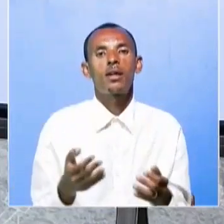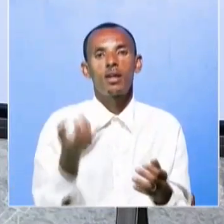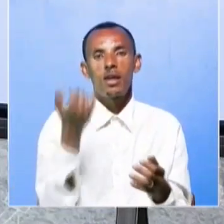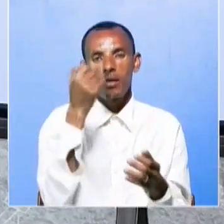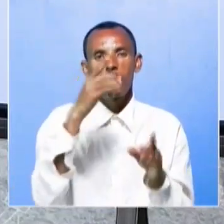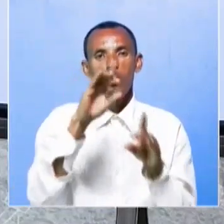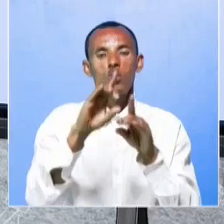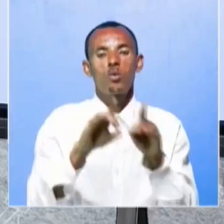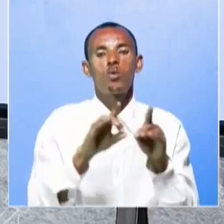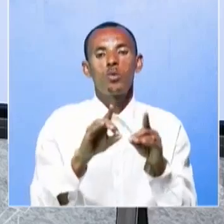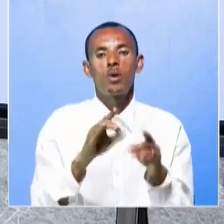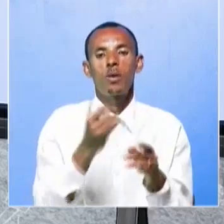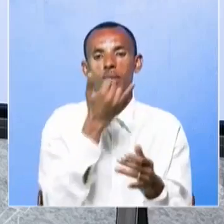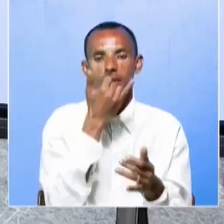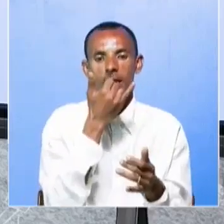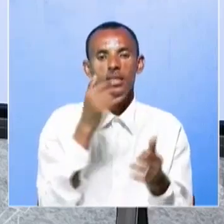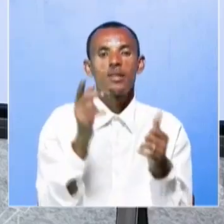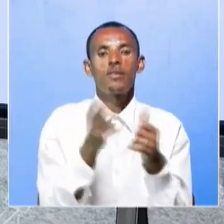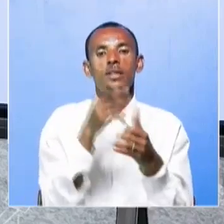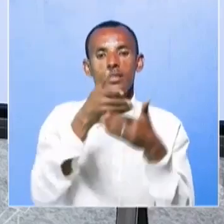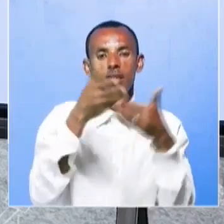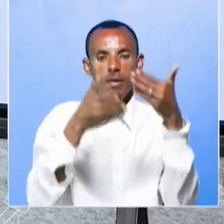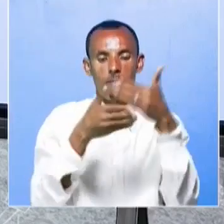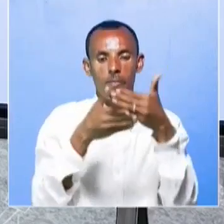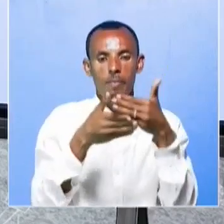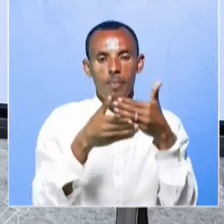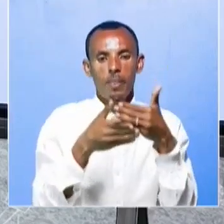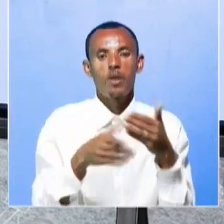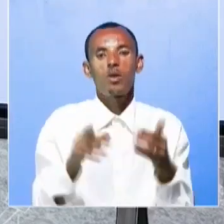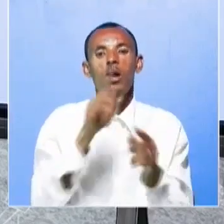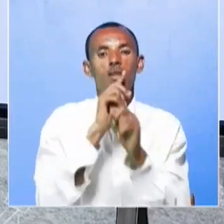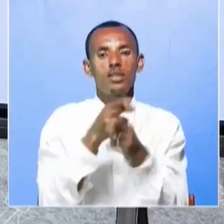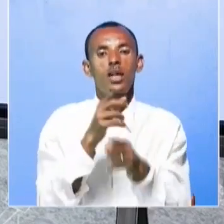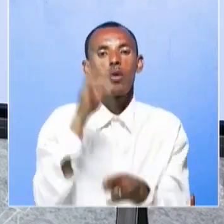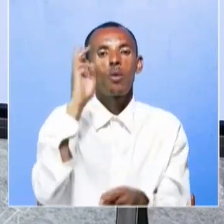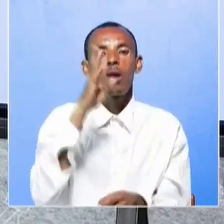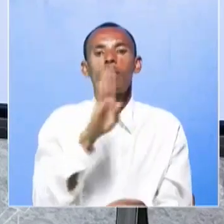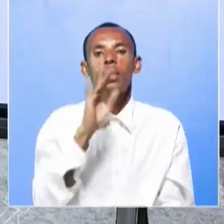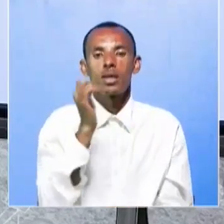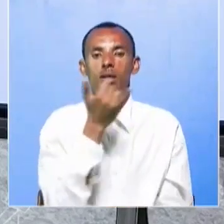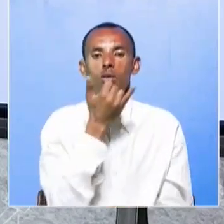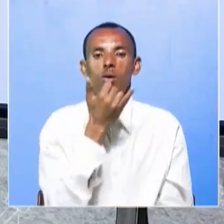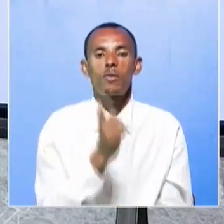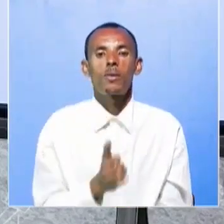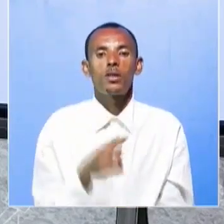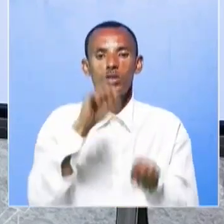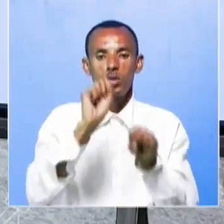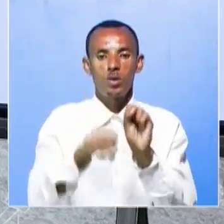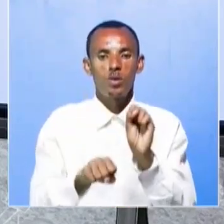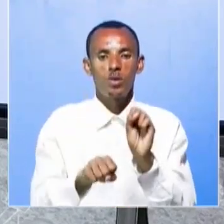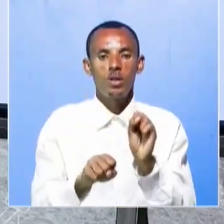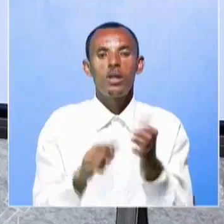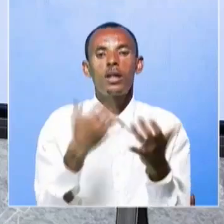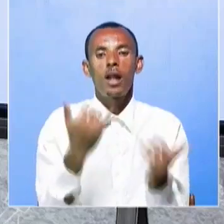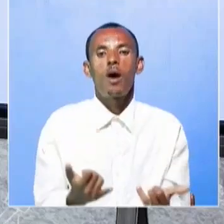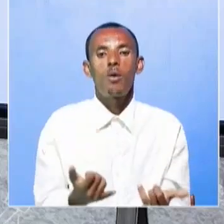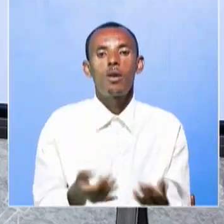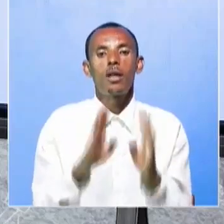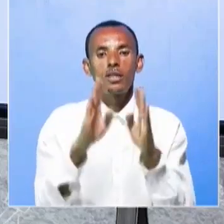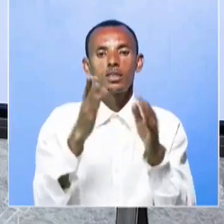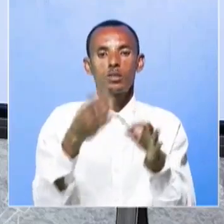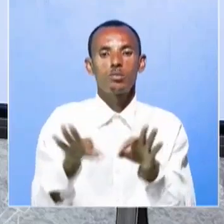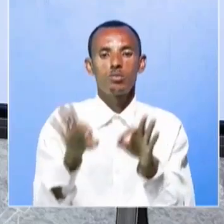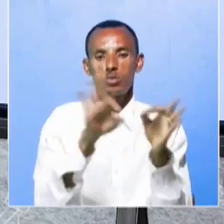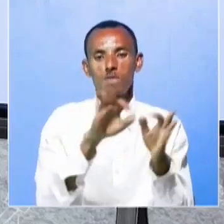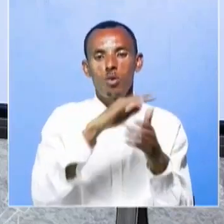you do a mistake on the first step, your answer will be wrong, right? So now let us put all